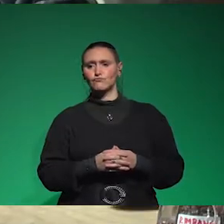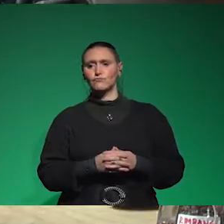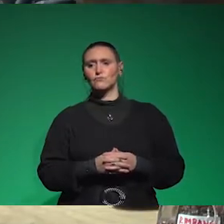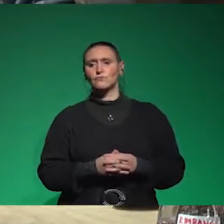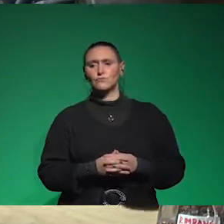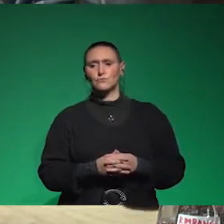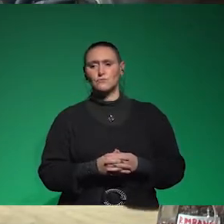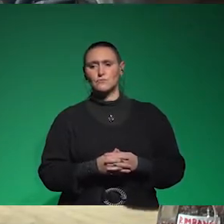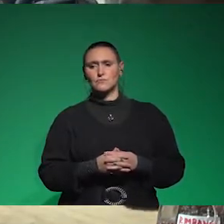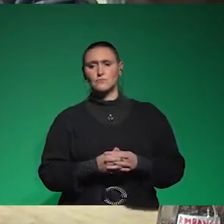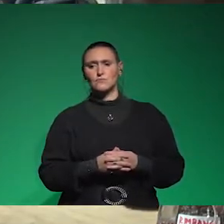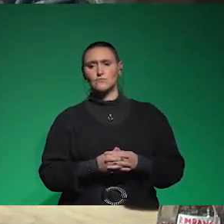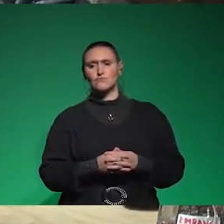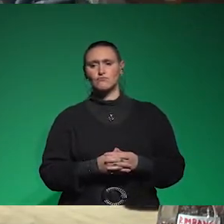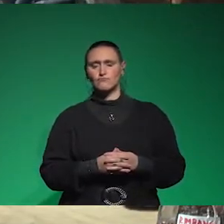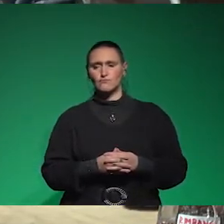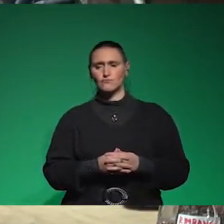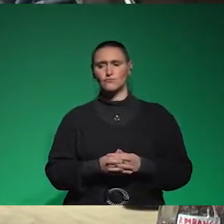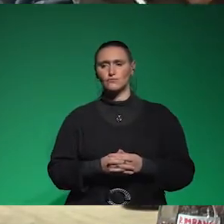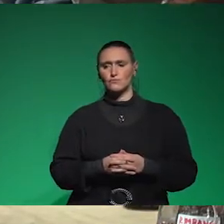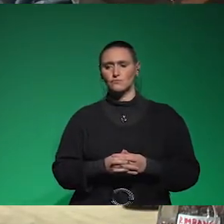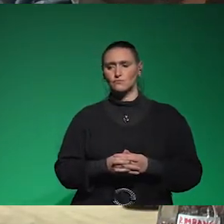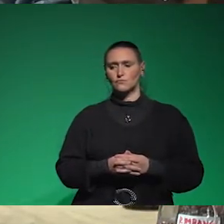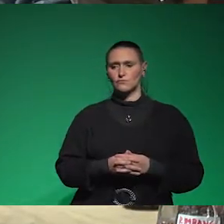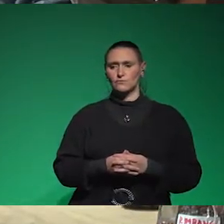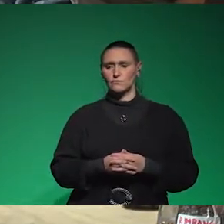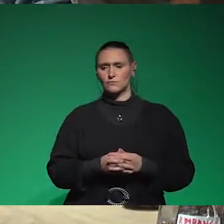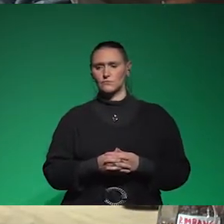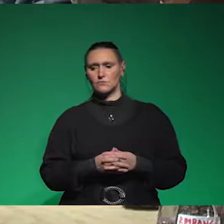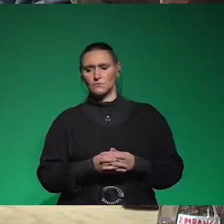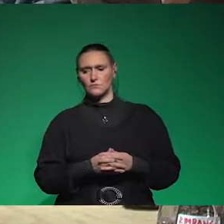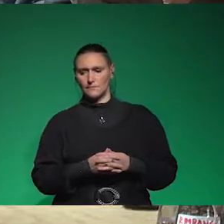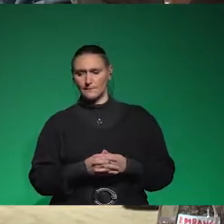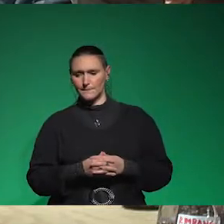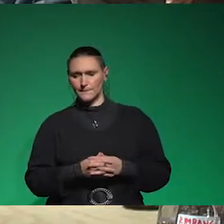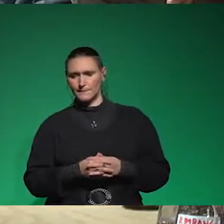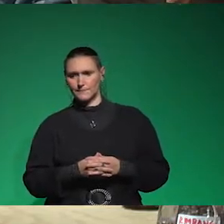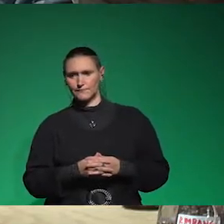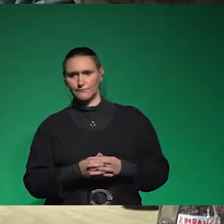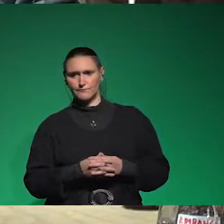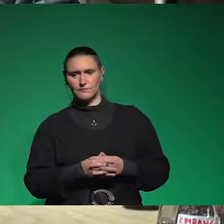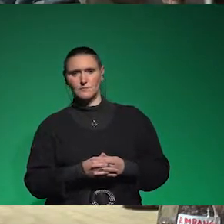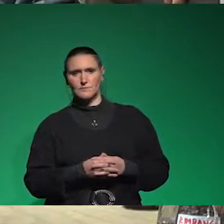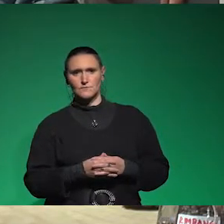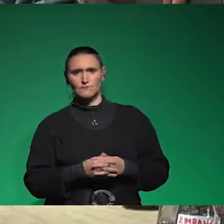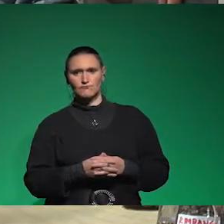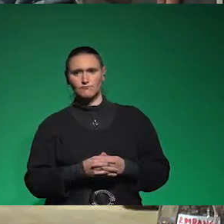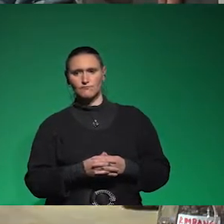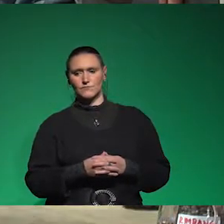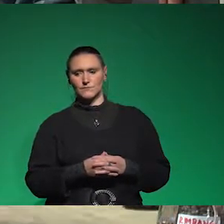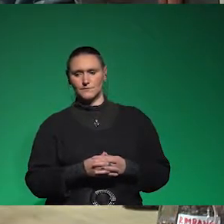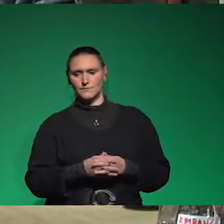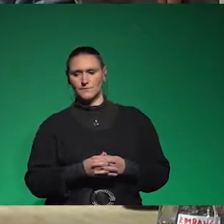province, of course there's still. Maybe Rimbang Baling itu juga disebut rumah Harimau Sumatera. Oh, Rimbang Baling also means